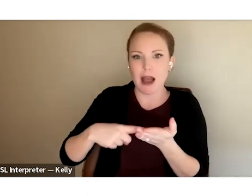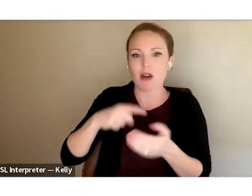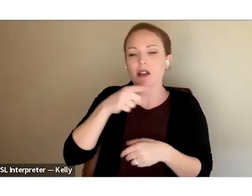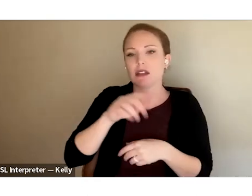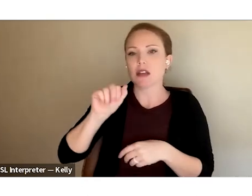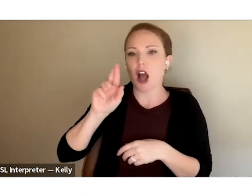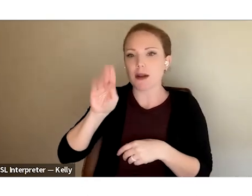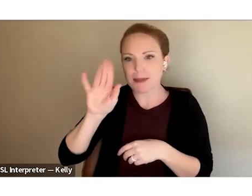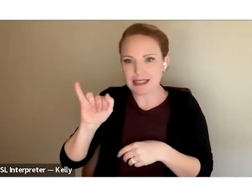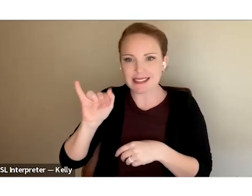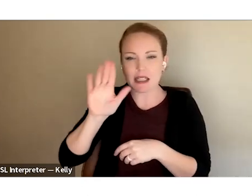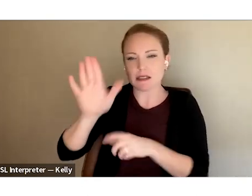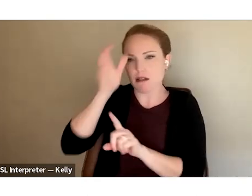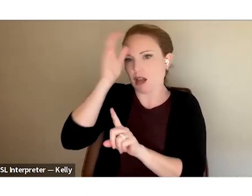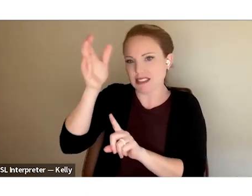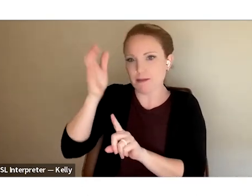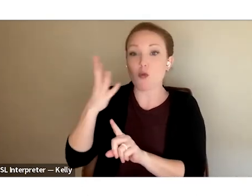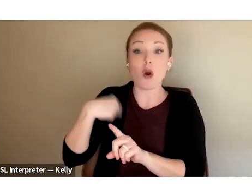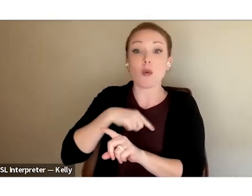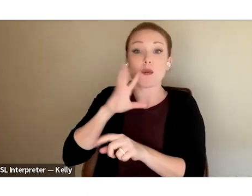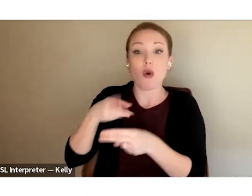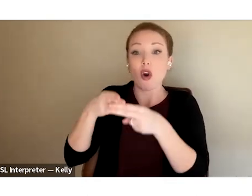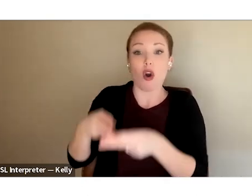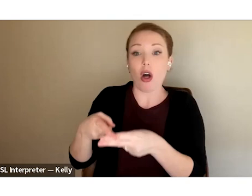concept of what we were going to call